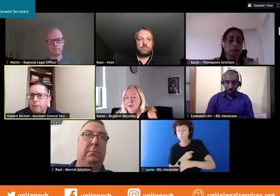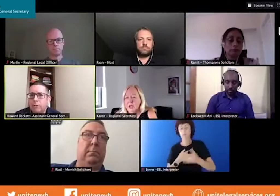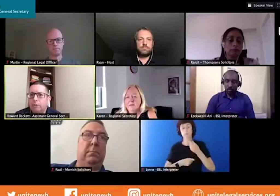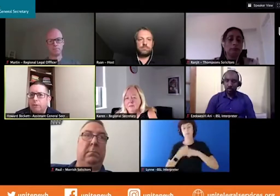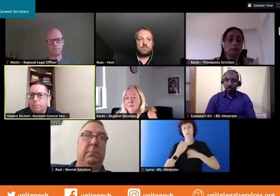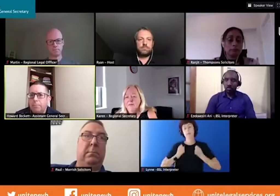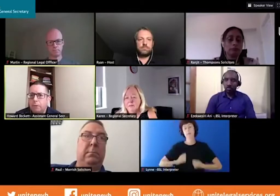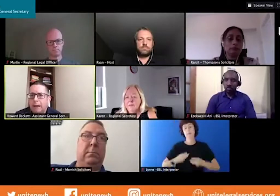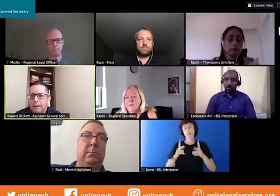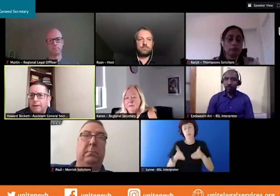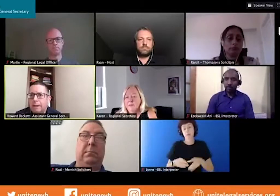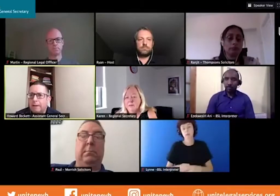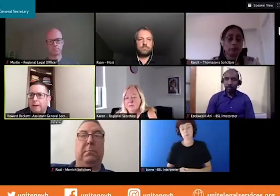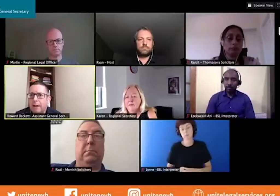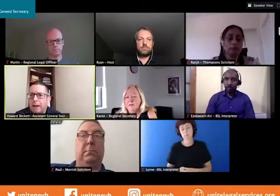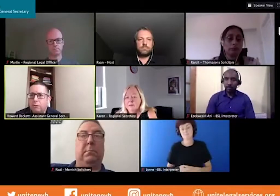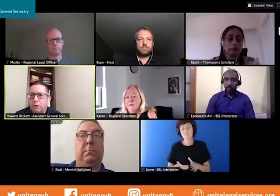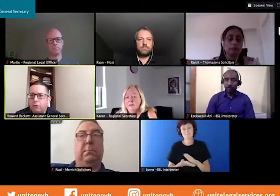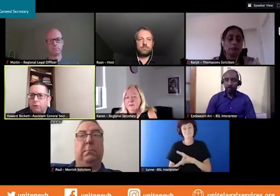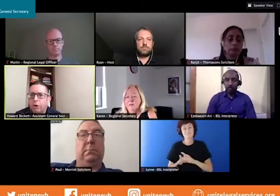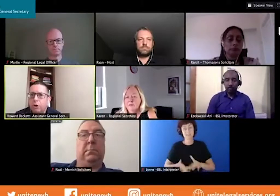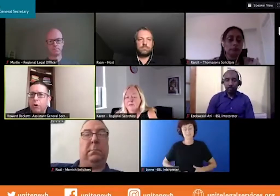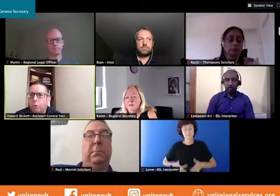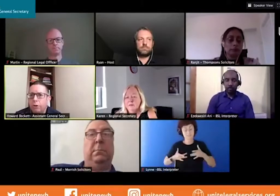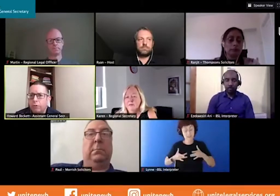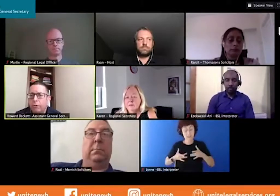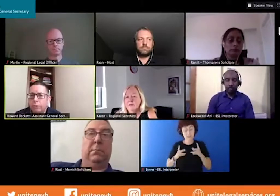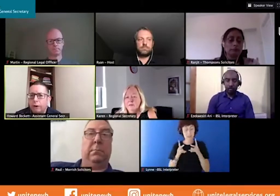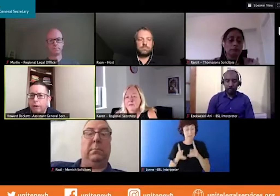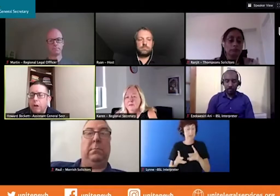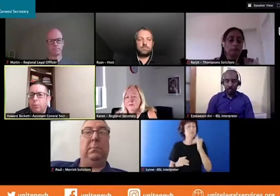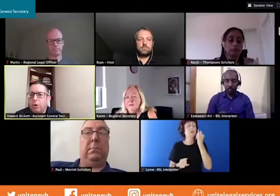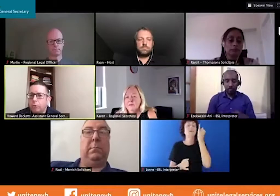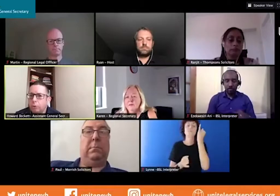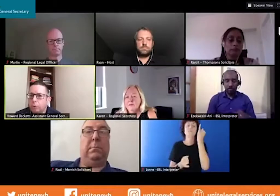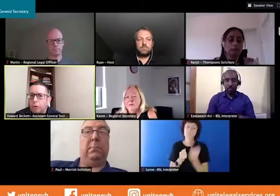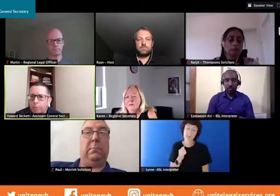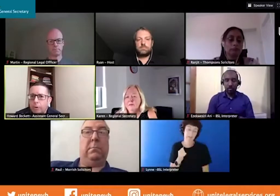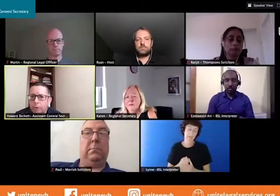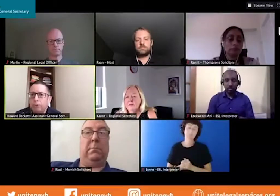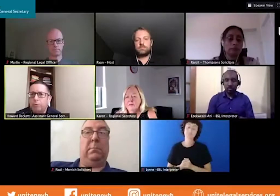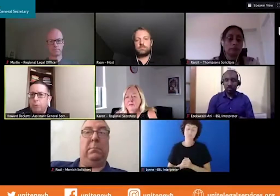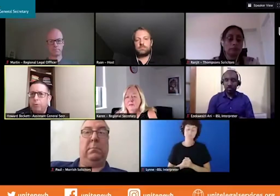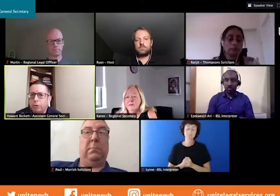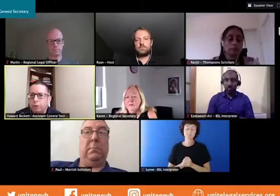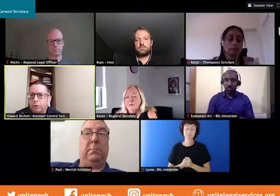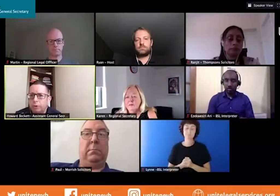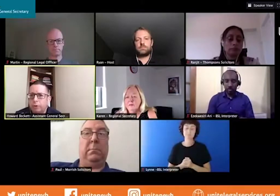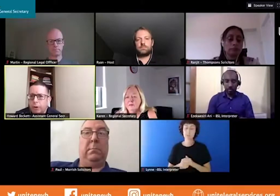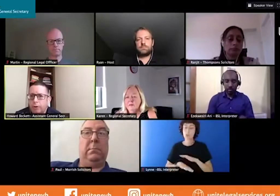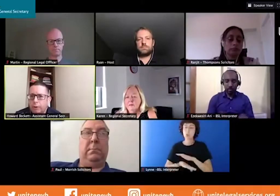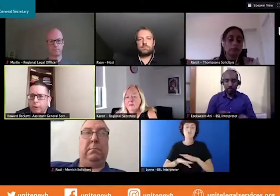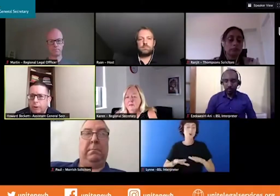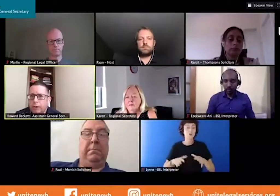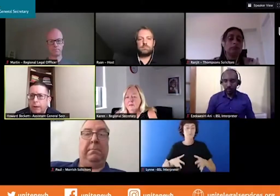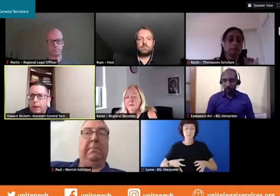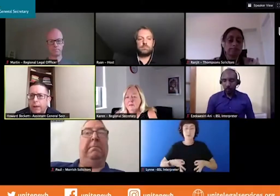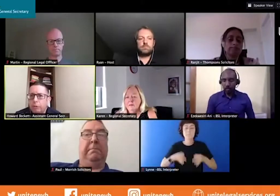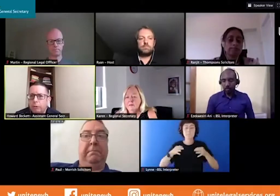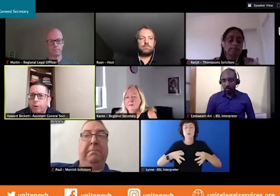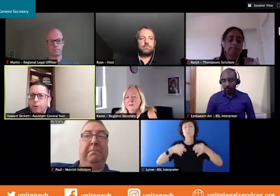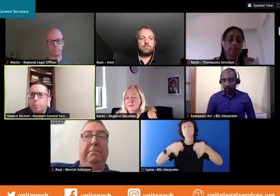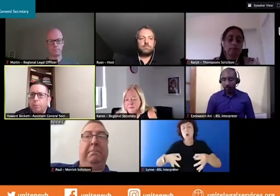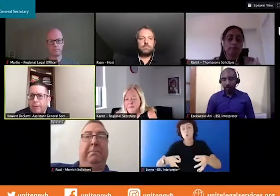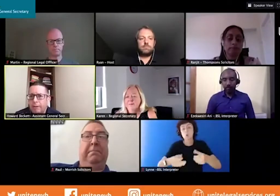that. It has not done what is on the tin, because it was not about the postponement of redundancies. It was about the prevention